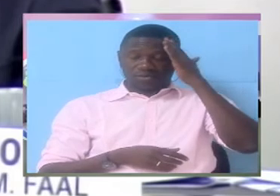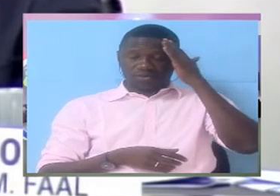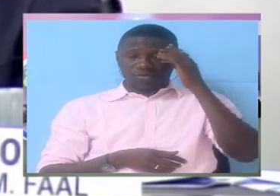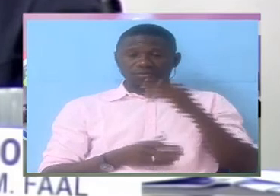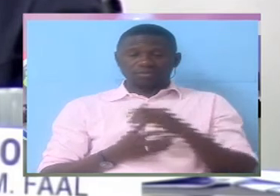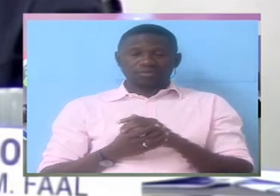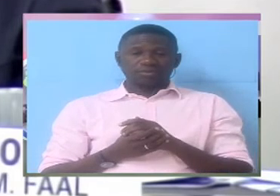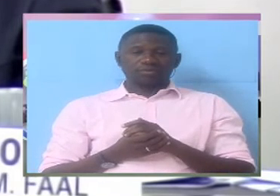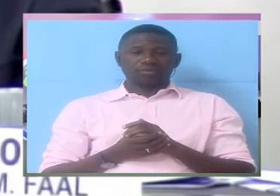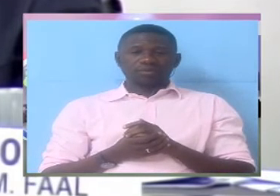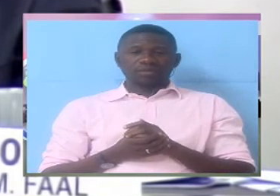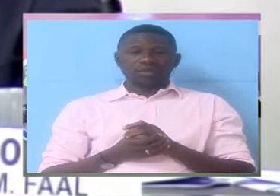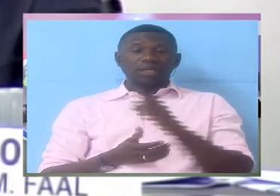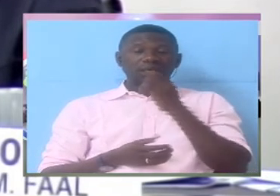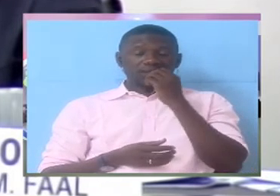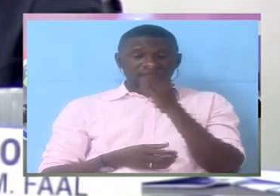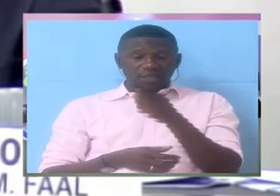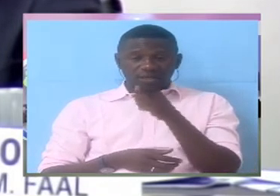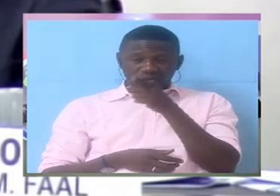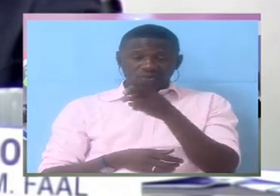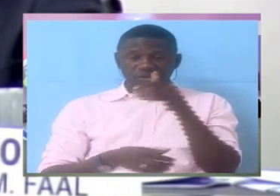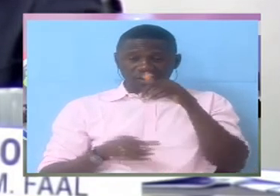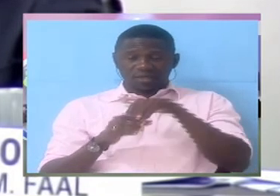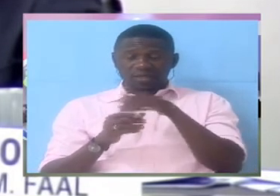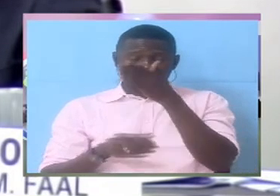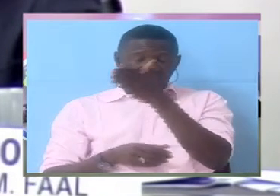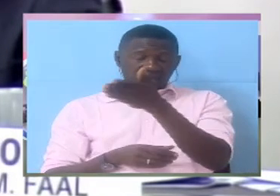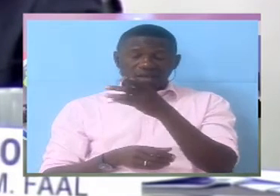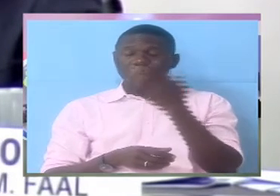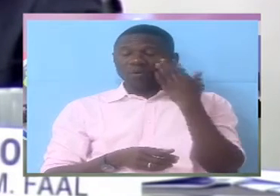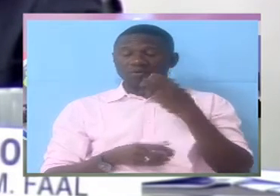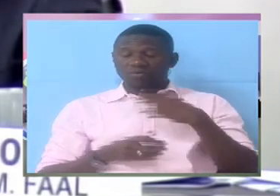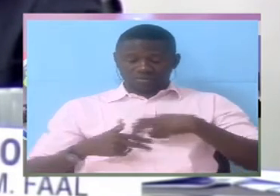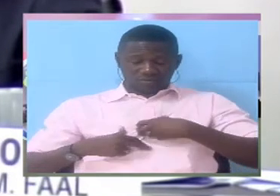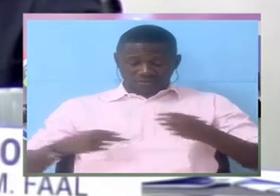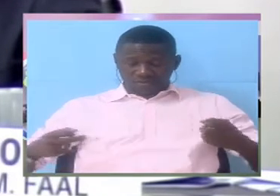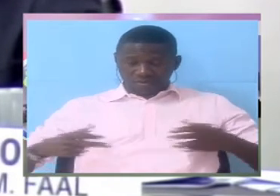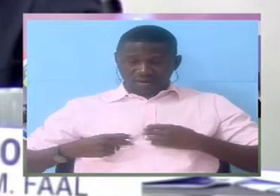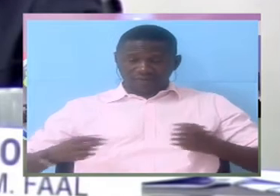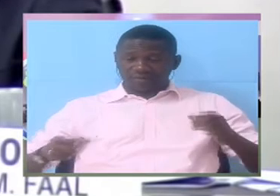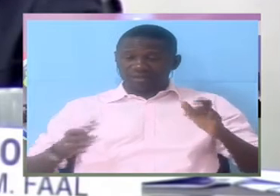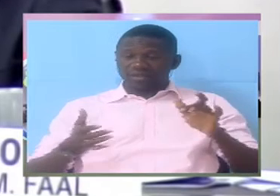smart. He said you were there when he was stripped naked and being